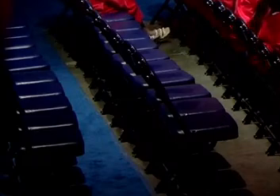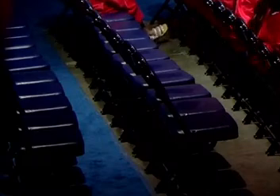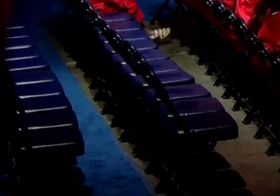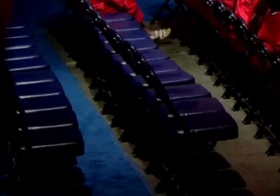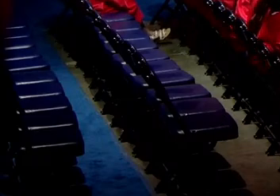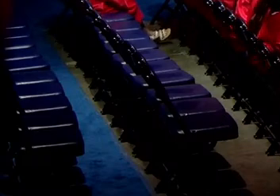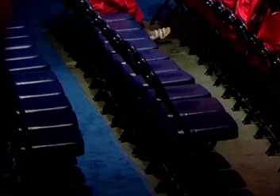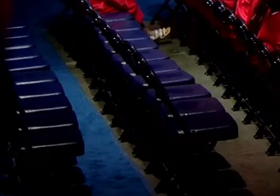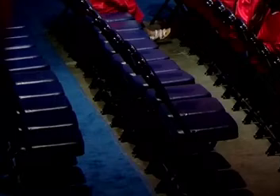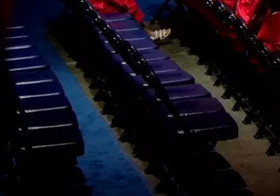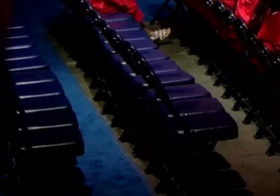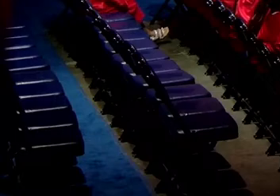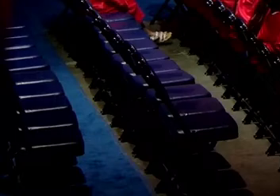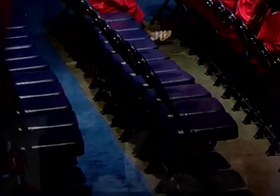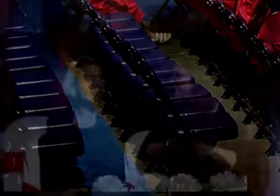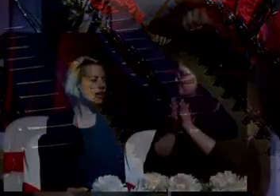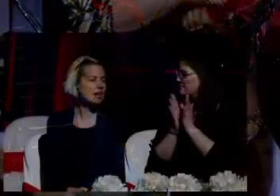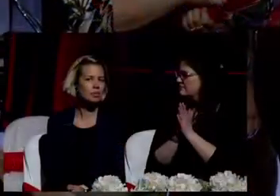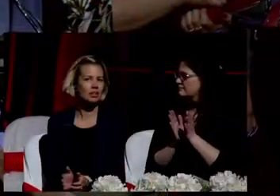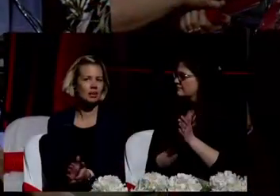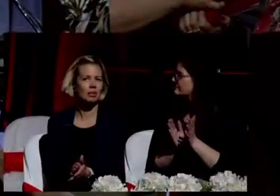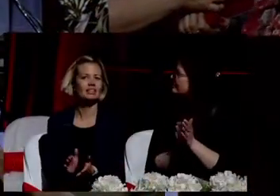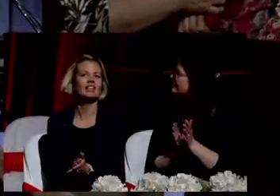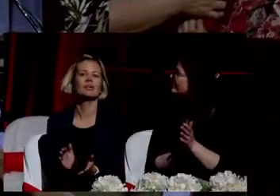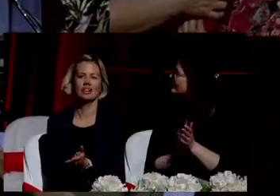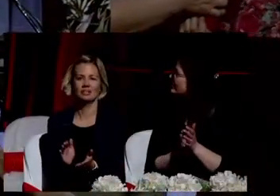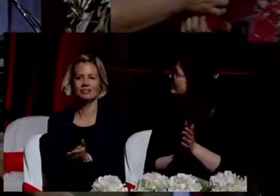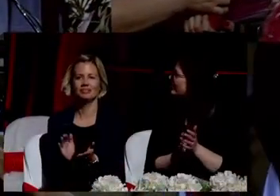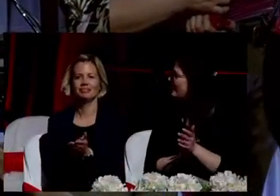Hector Uribe Alvarez.